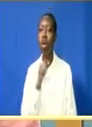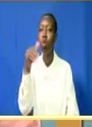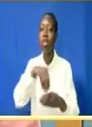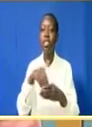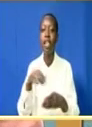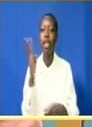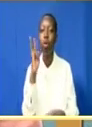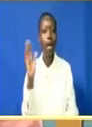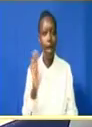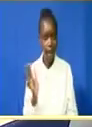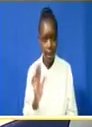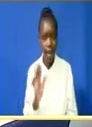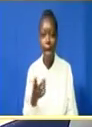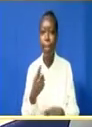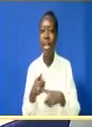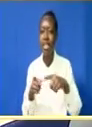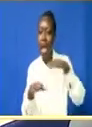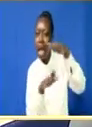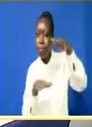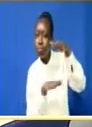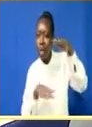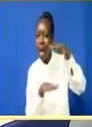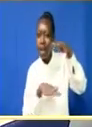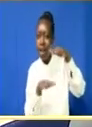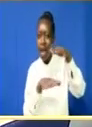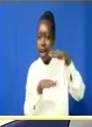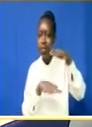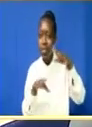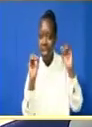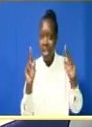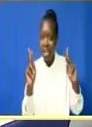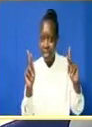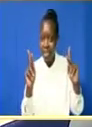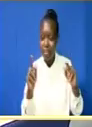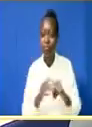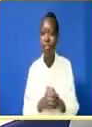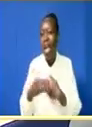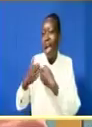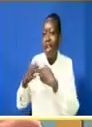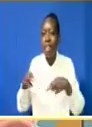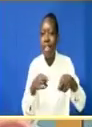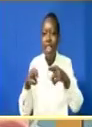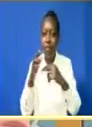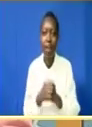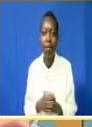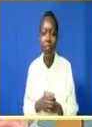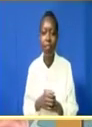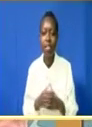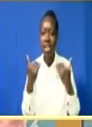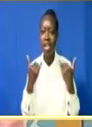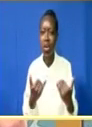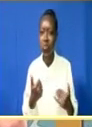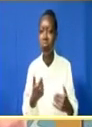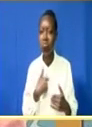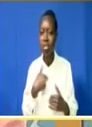water, but... Pale chini. Una kwa mto pale chini. You've seen where my brain has gone. Yes, I have seen you know, looking at the